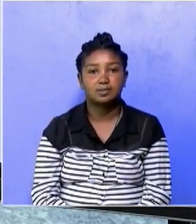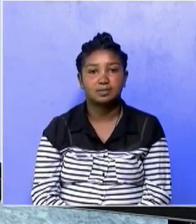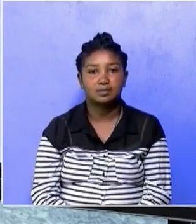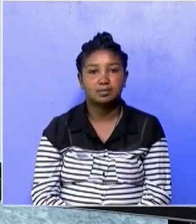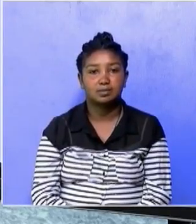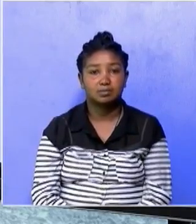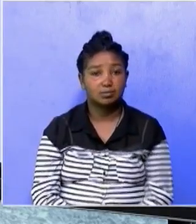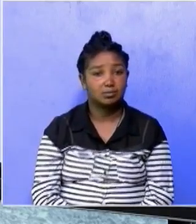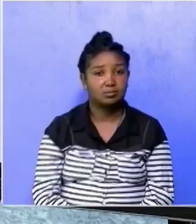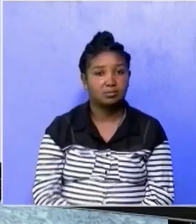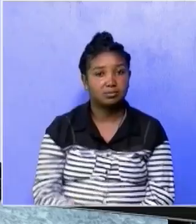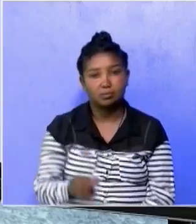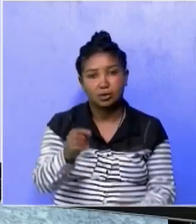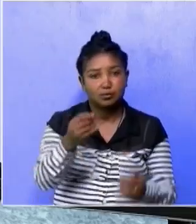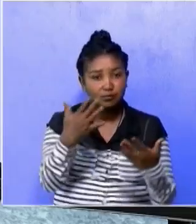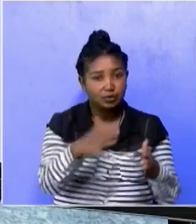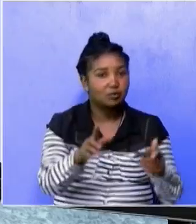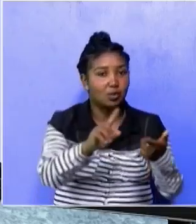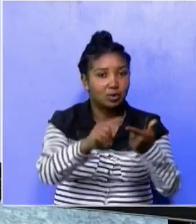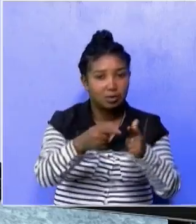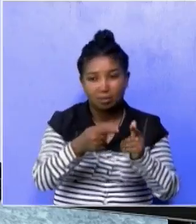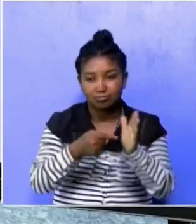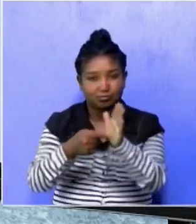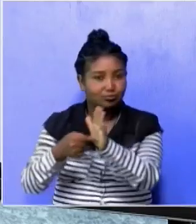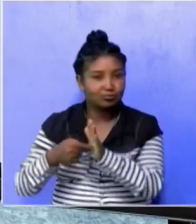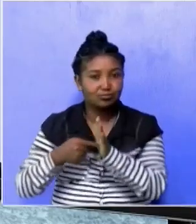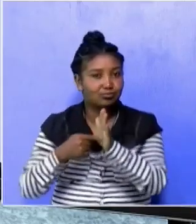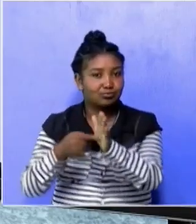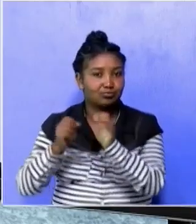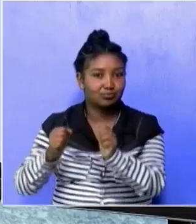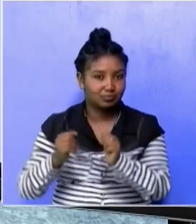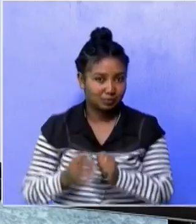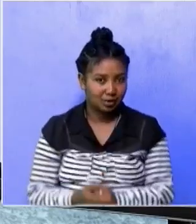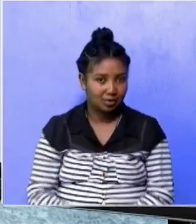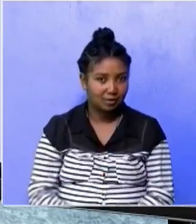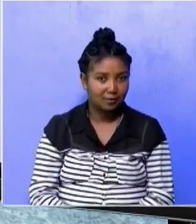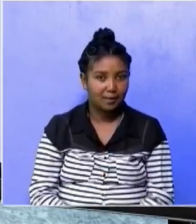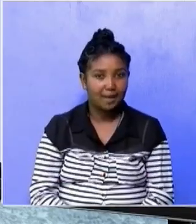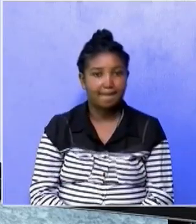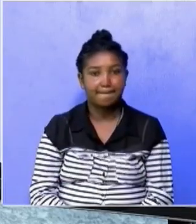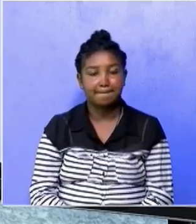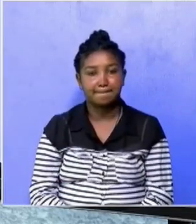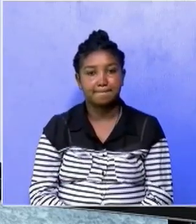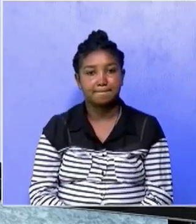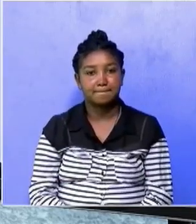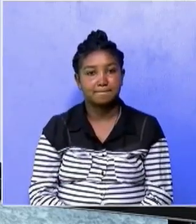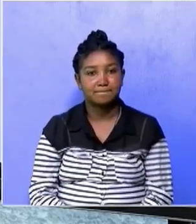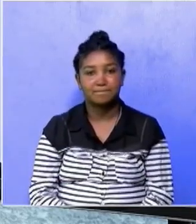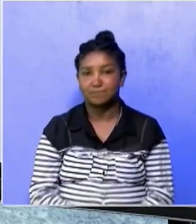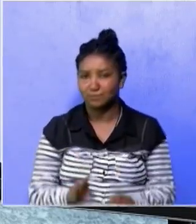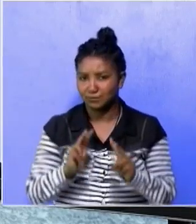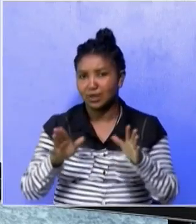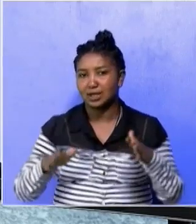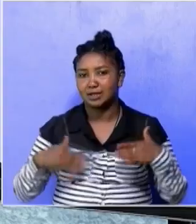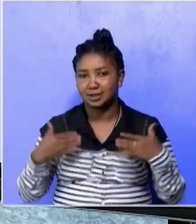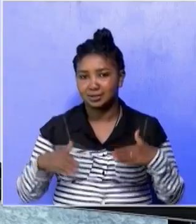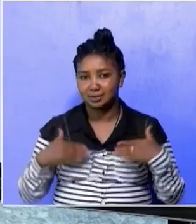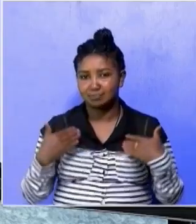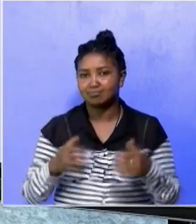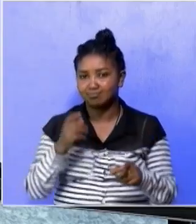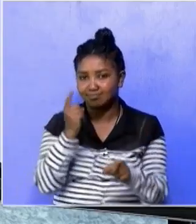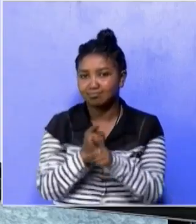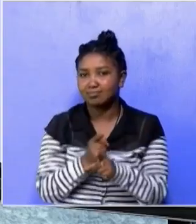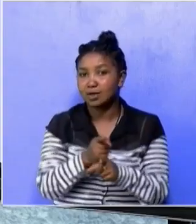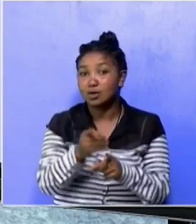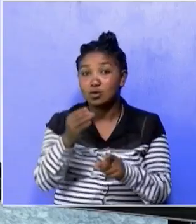Good. You are welcome to share your sentences to your friends. Very interesting. Yeah, exactly.